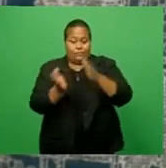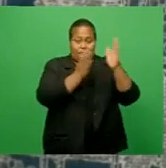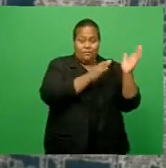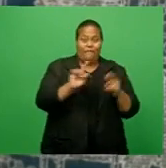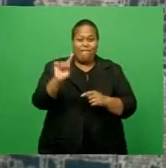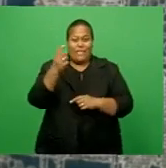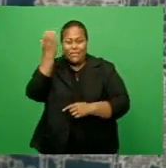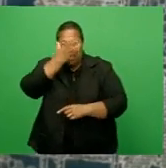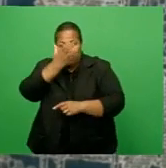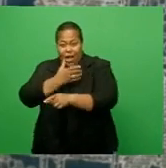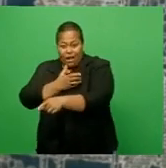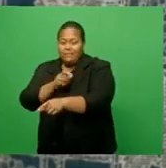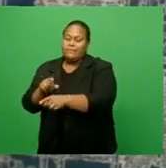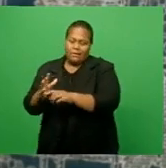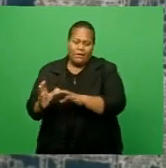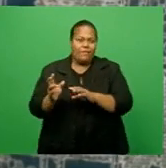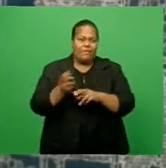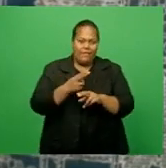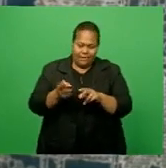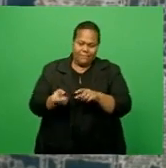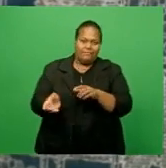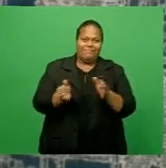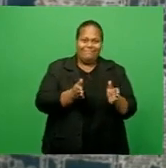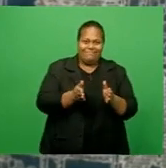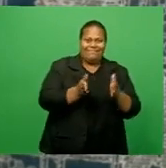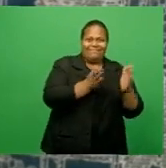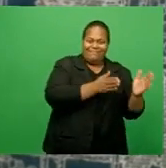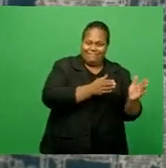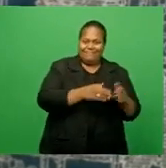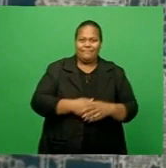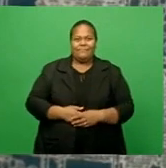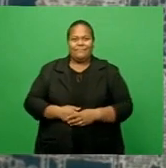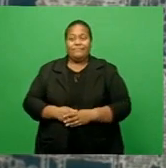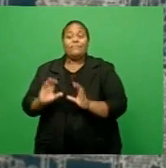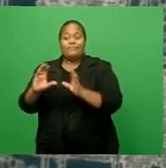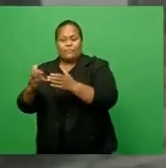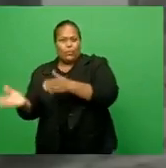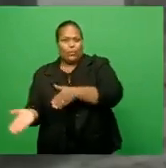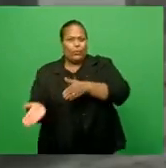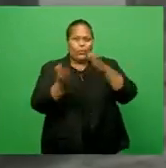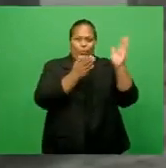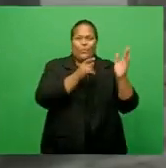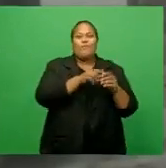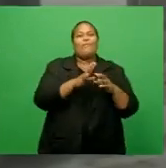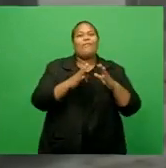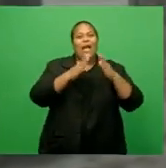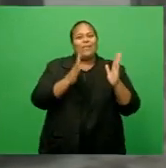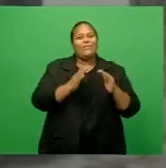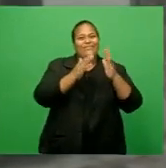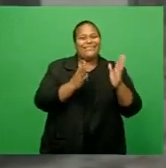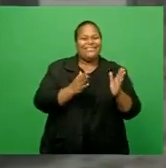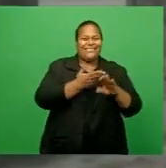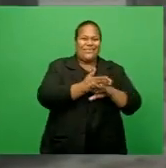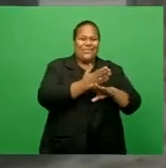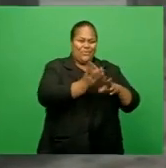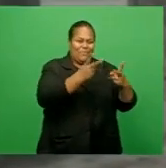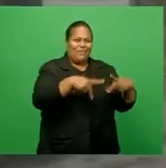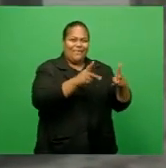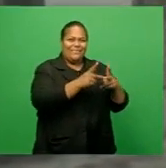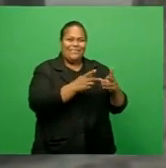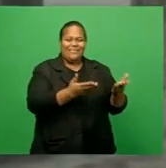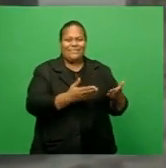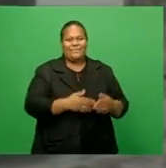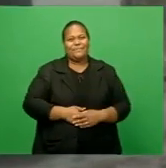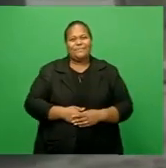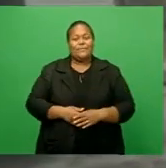first one who has to move is these 7 houses. So these 7 ones is the one who's belonging to the red zone. And for these villages, a new beginning without the